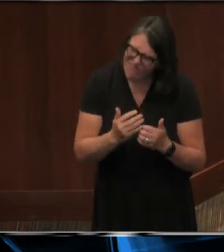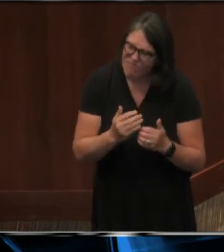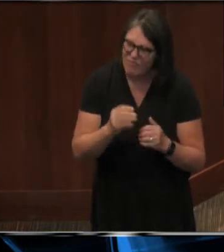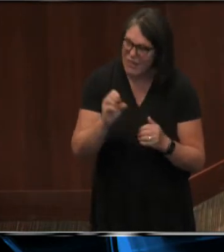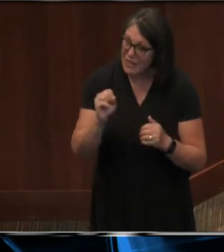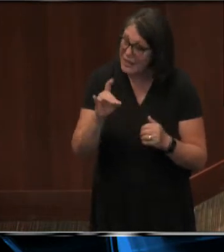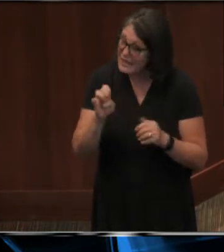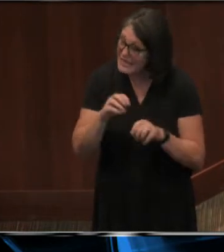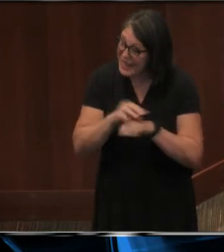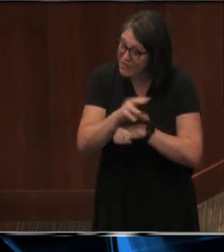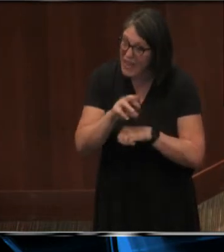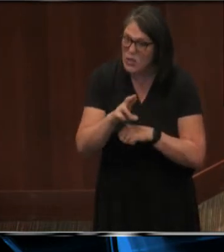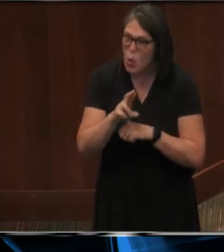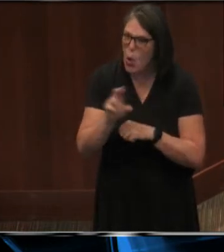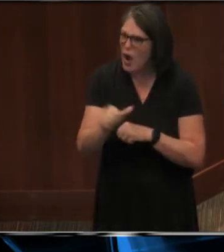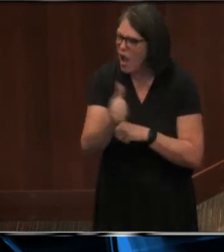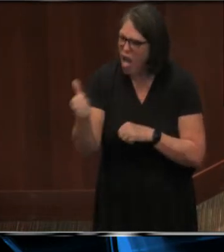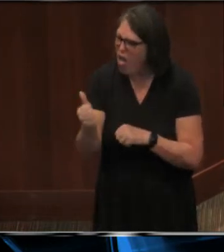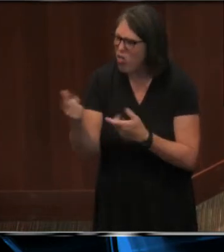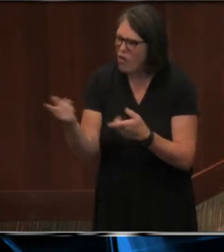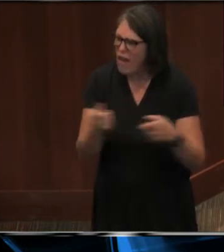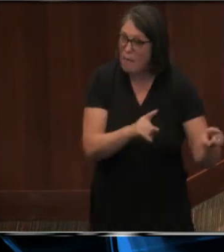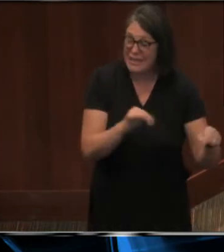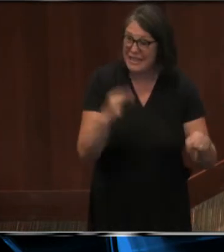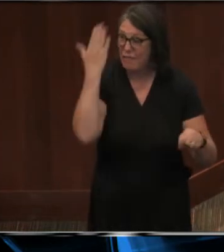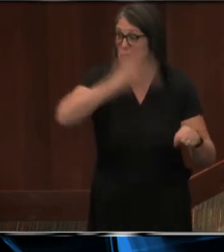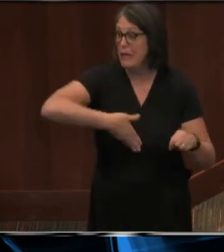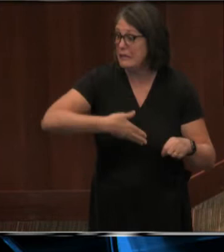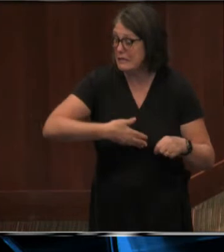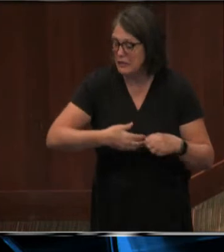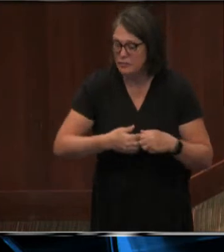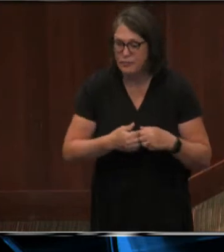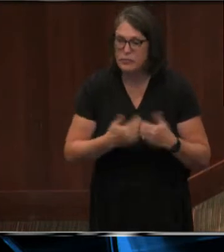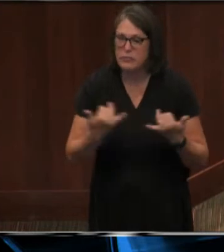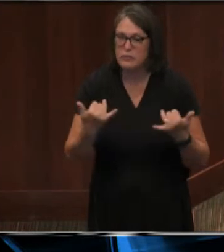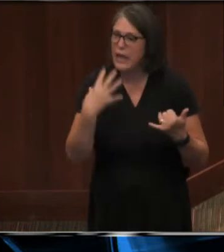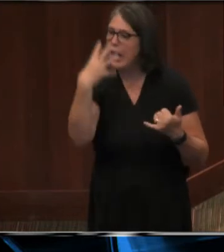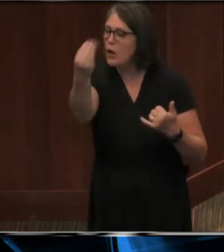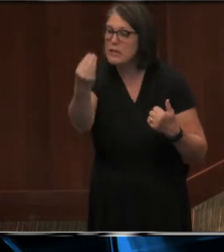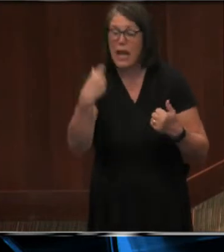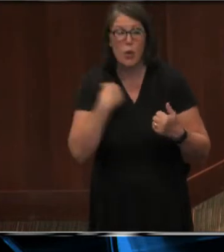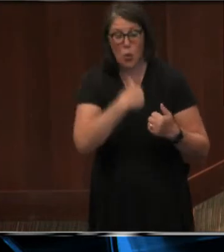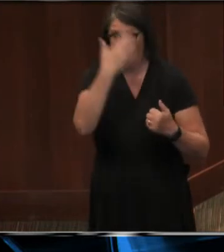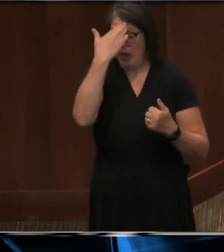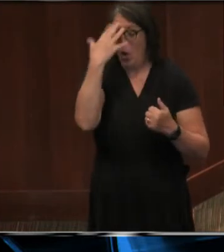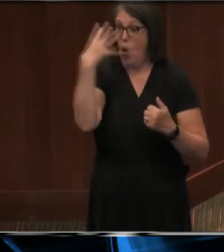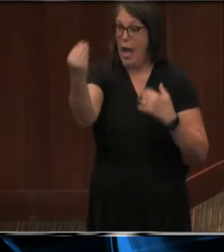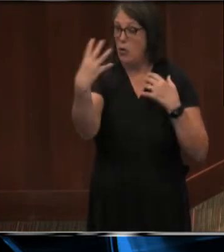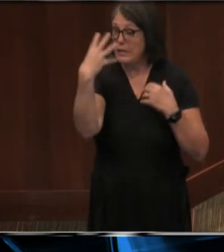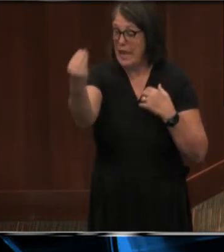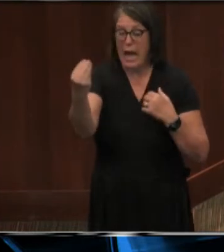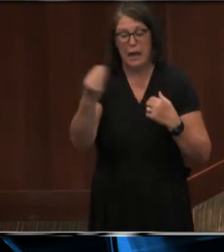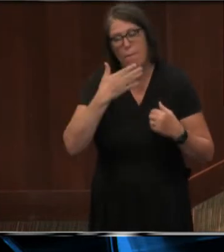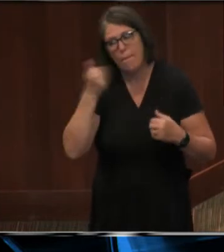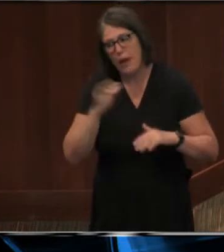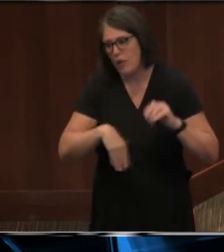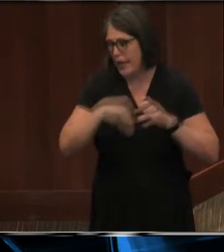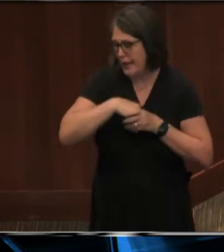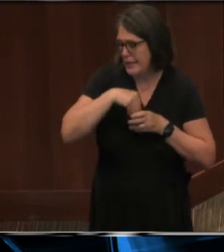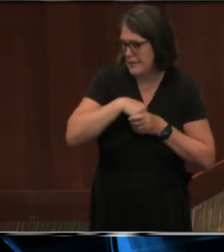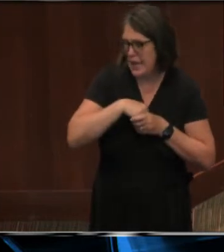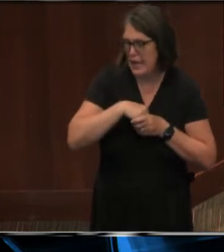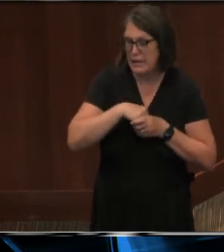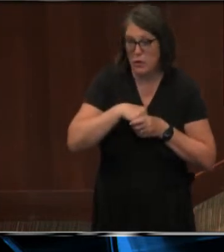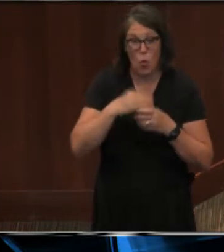side effects or unintended consequences if we do miss it. Taking it outside. We know that being outside is safer than in, hence we're all wearing